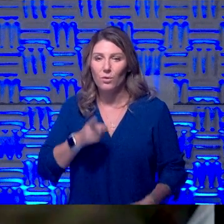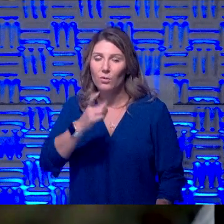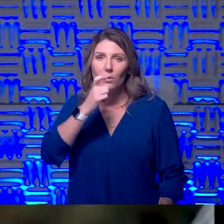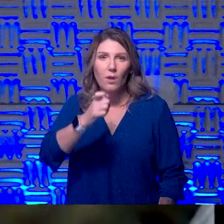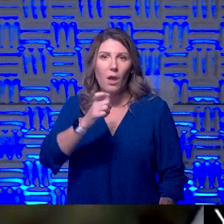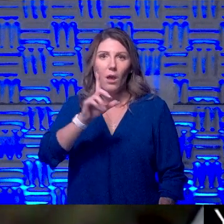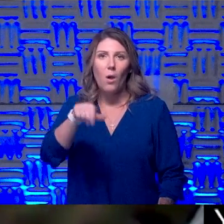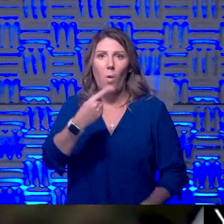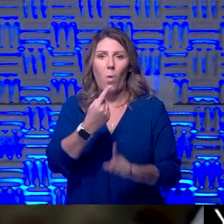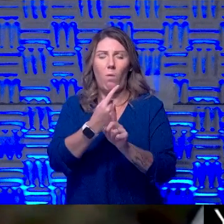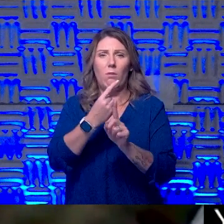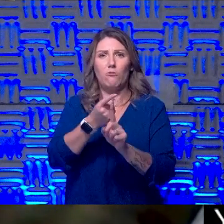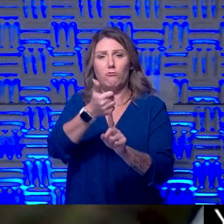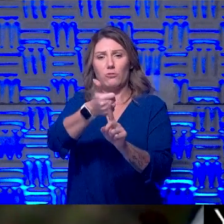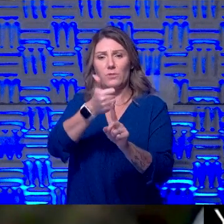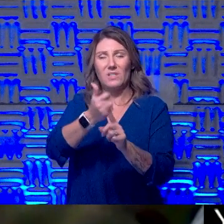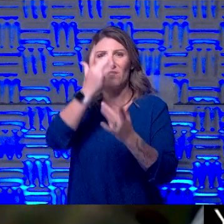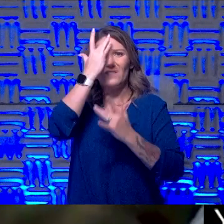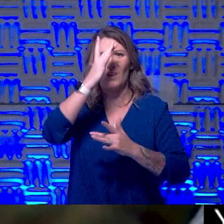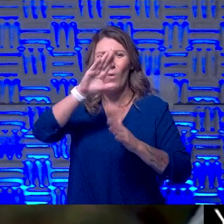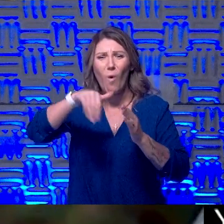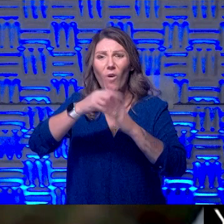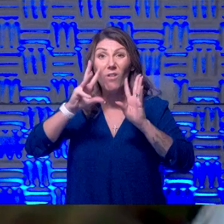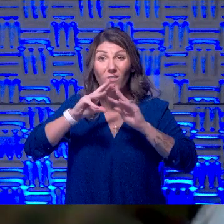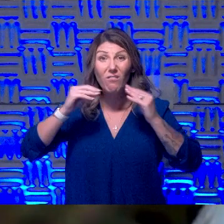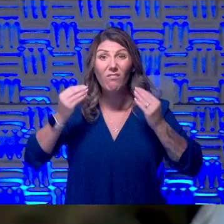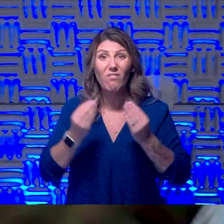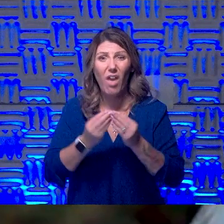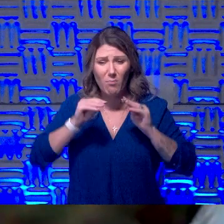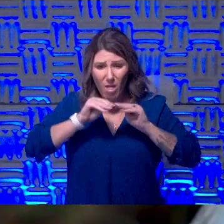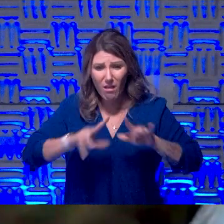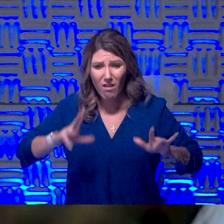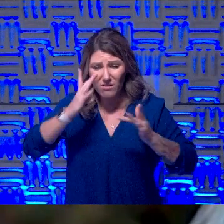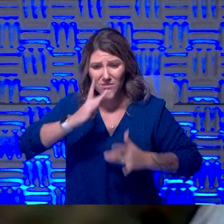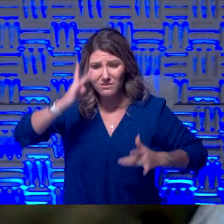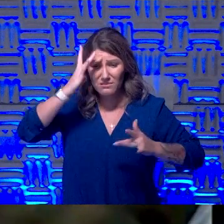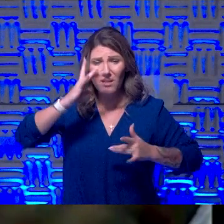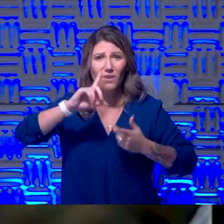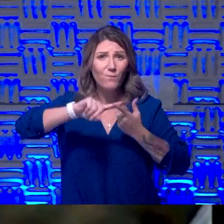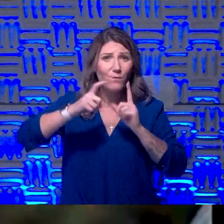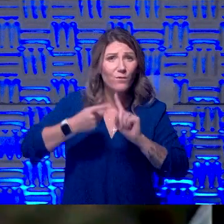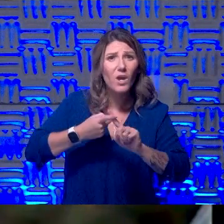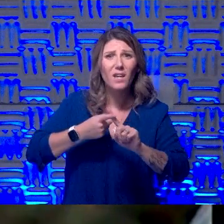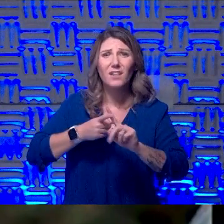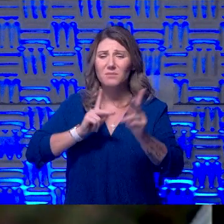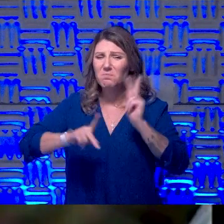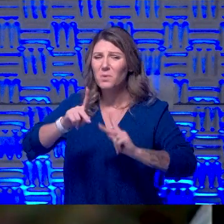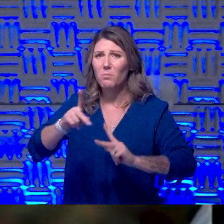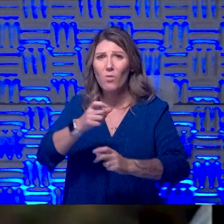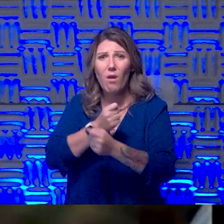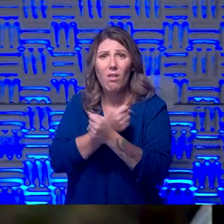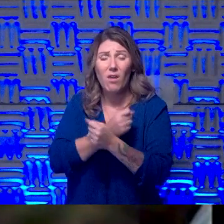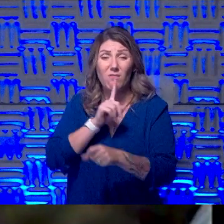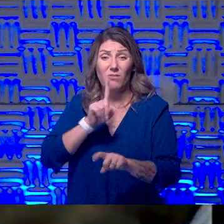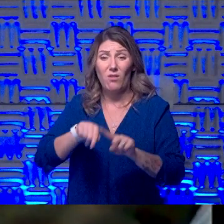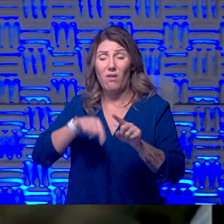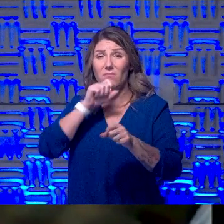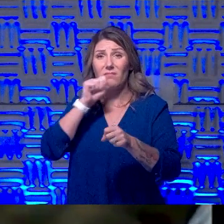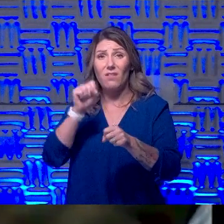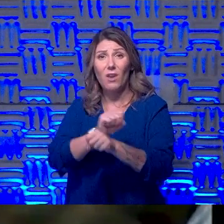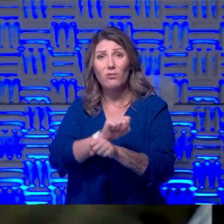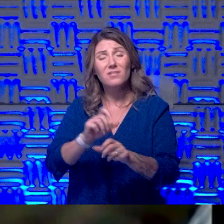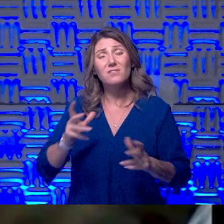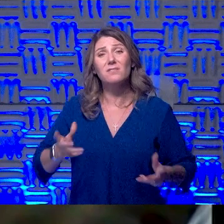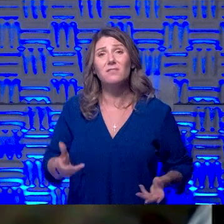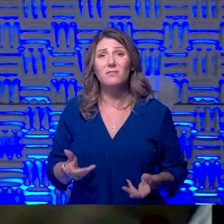get yourself sick, you're going to get your whole family sick, all of your friends, people you love, and you can't guarantee that they'll